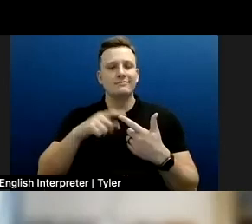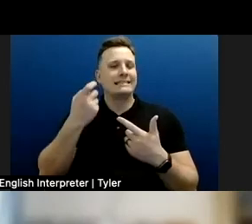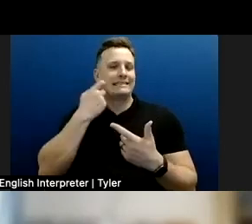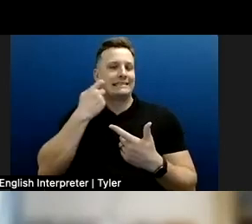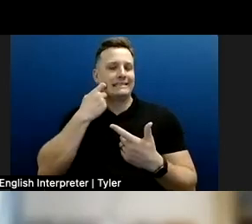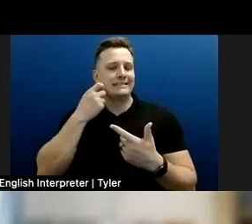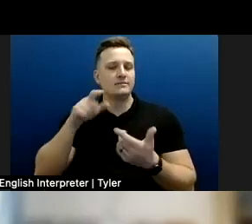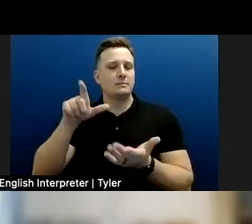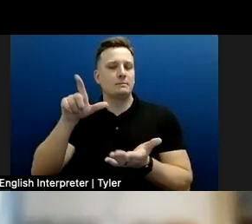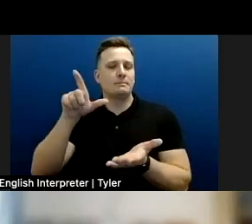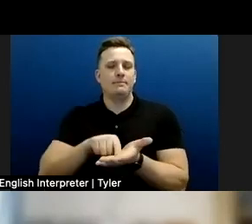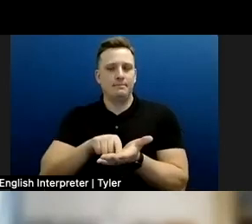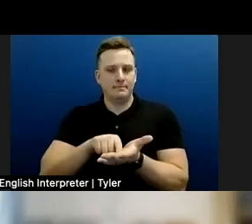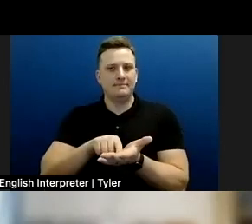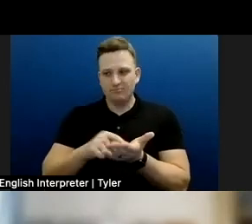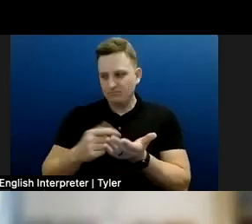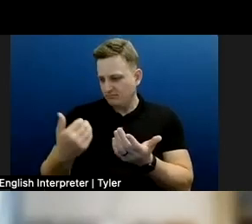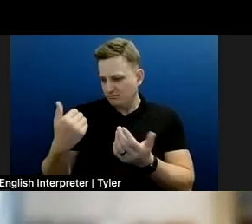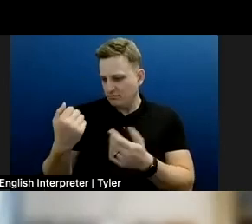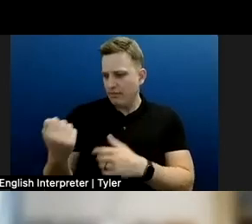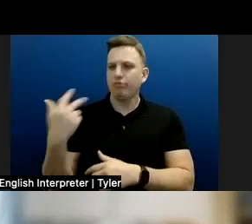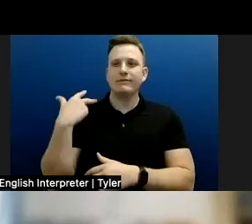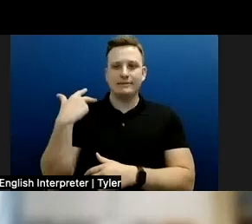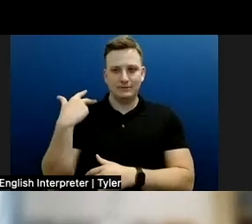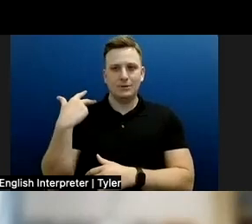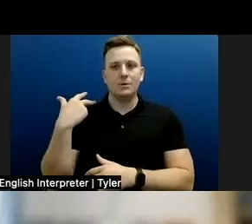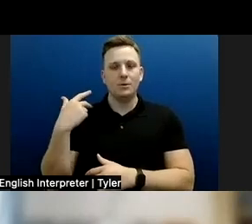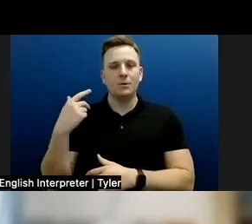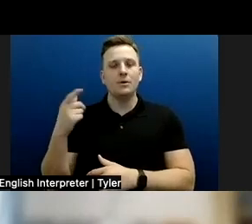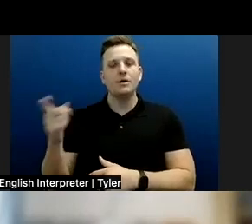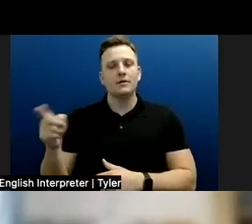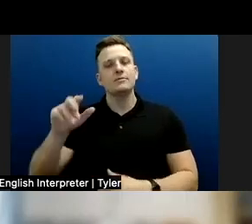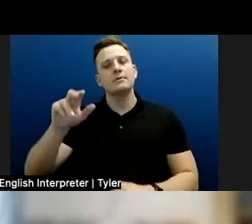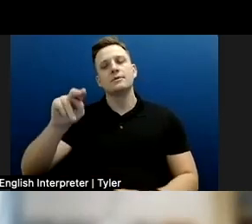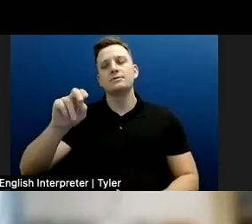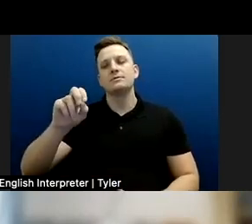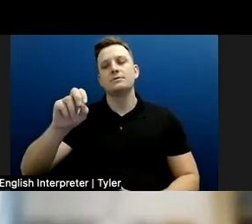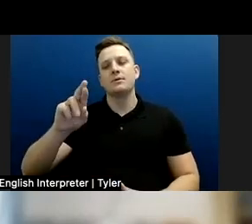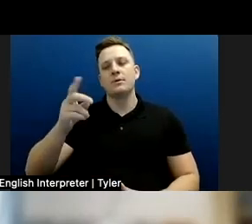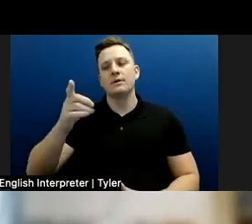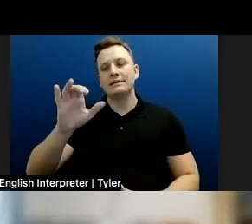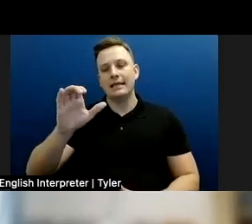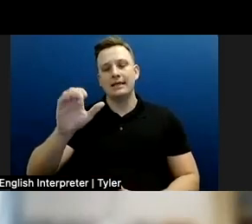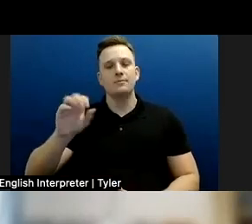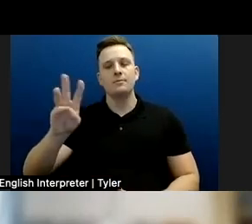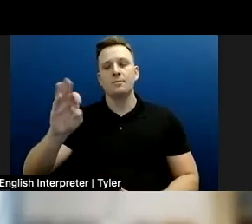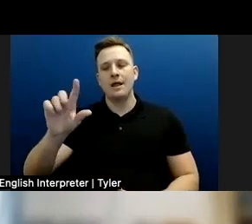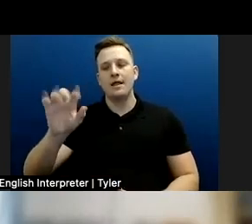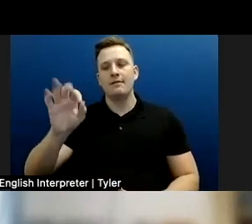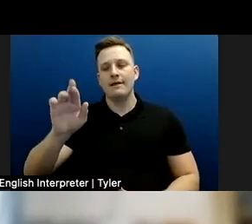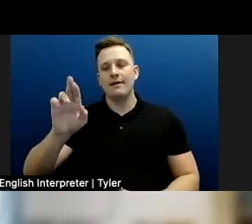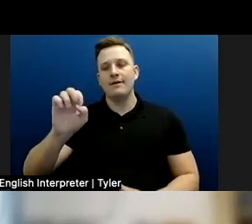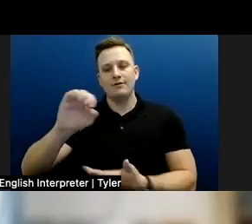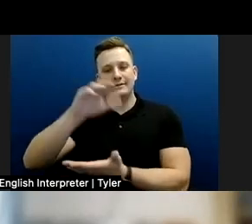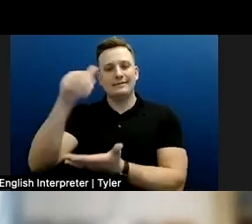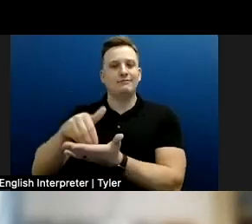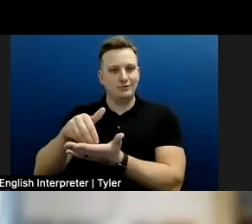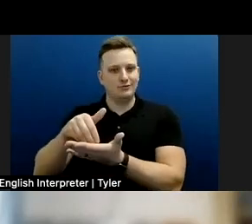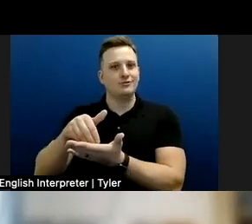about 3 years ago from the Nordic Welfare Centre. It's part of a